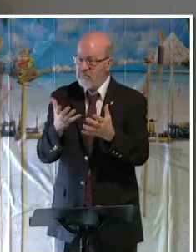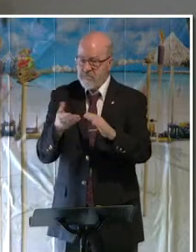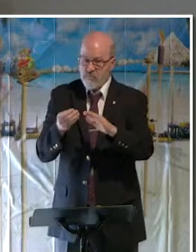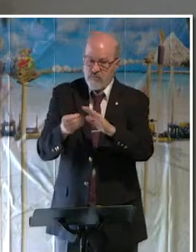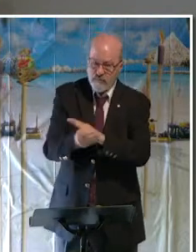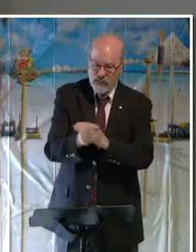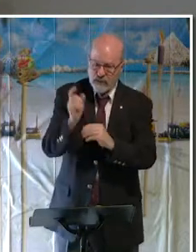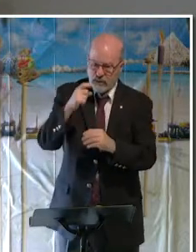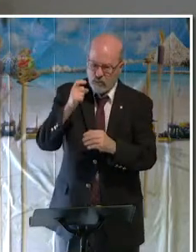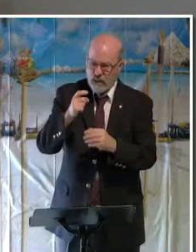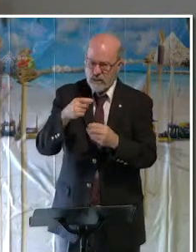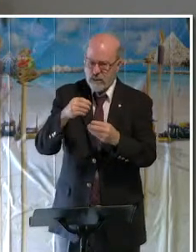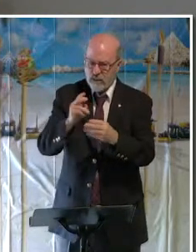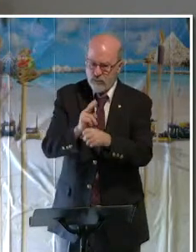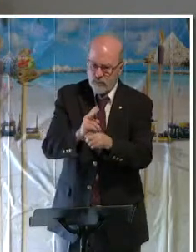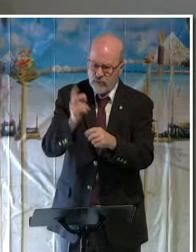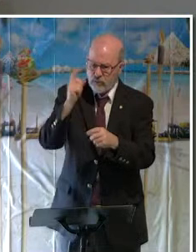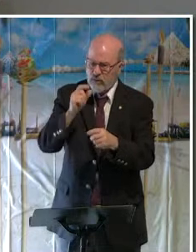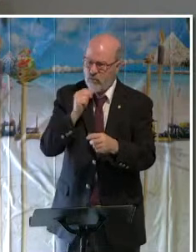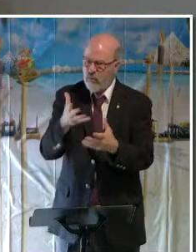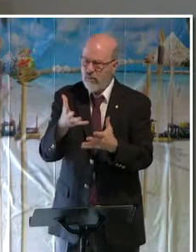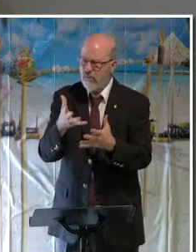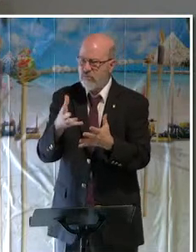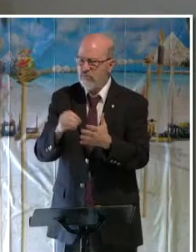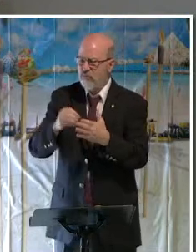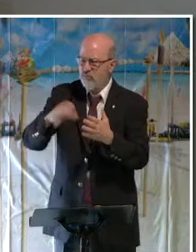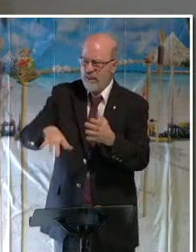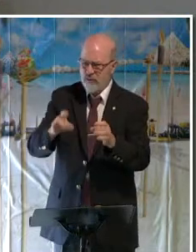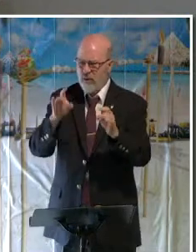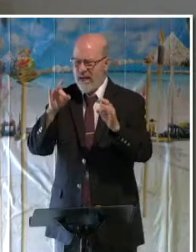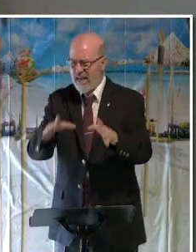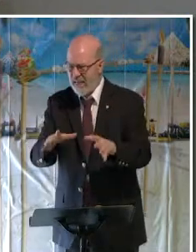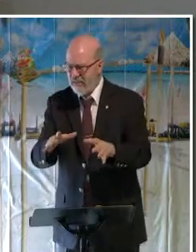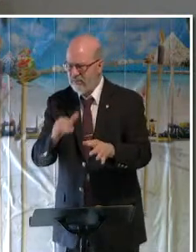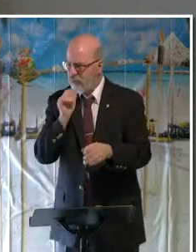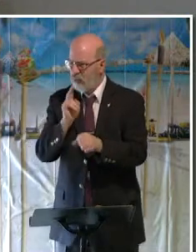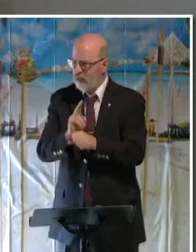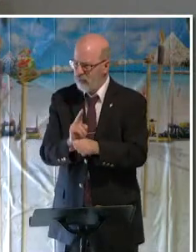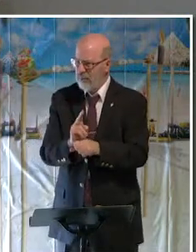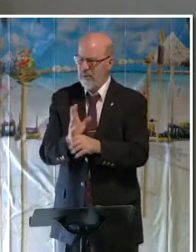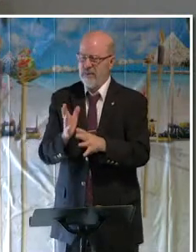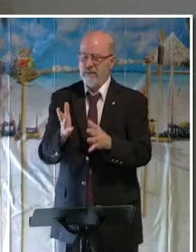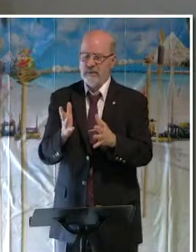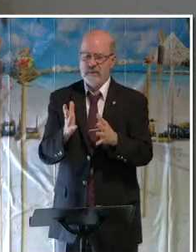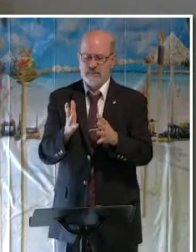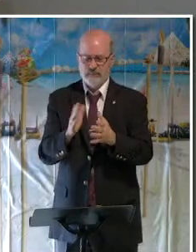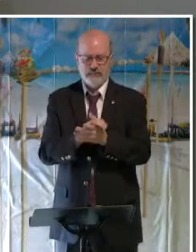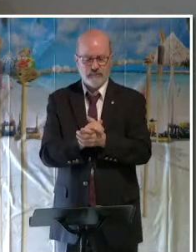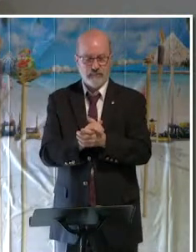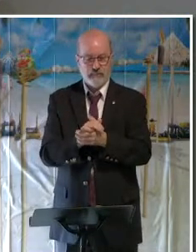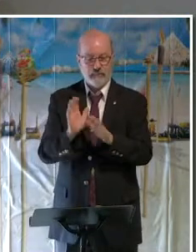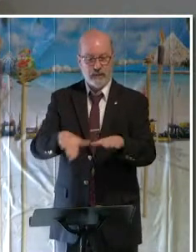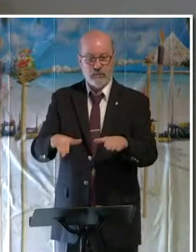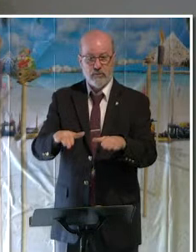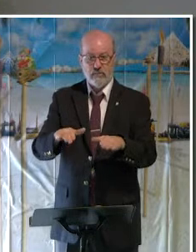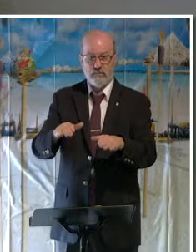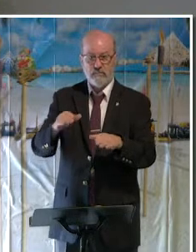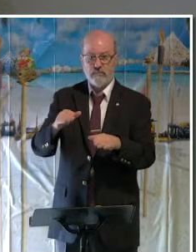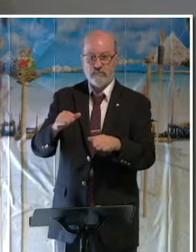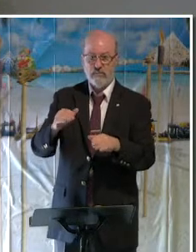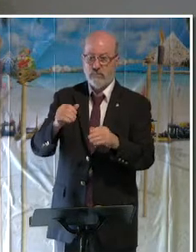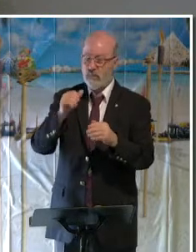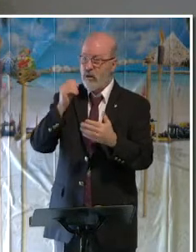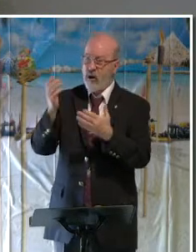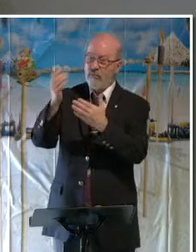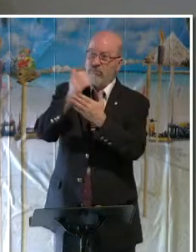invest it wisely and spend it wisely. We don't want to despise it or misuse it or abuse it. "Children are an heritage